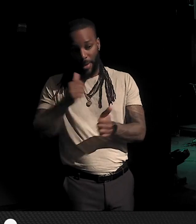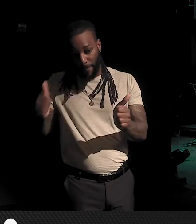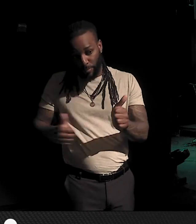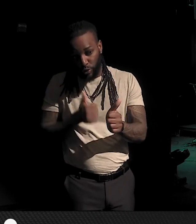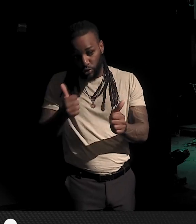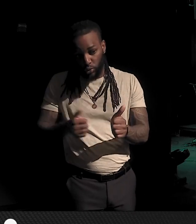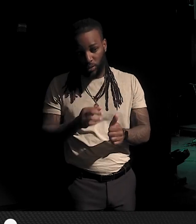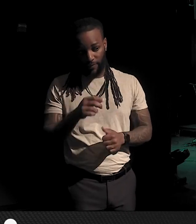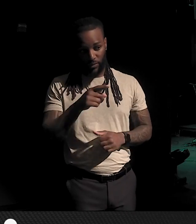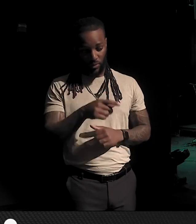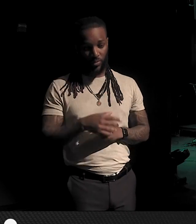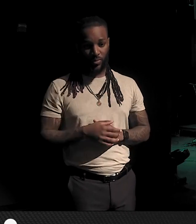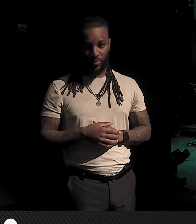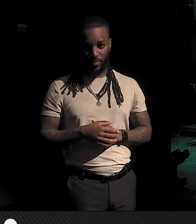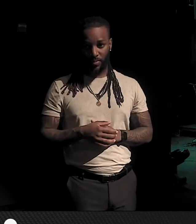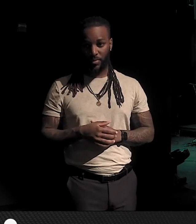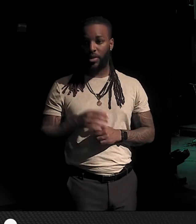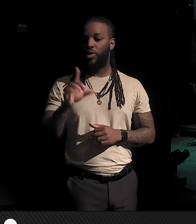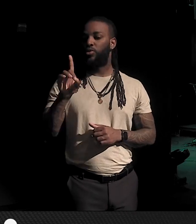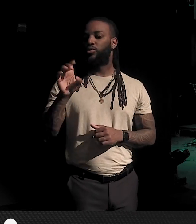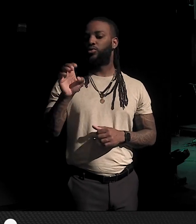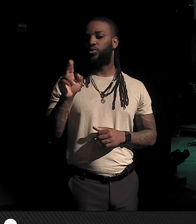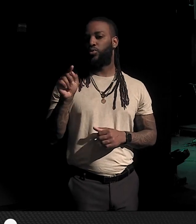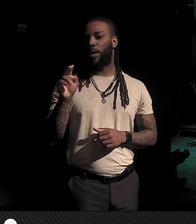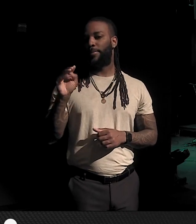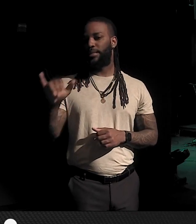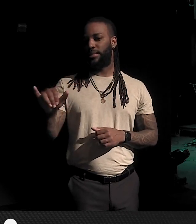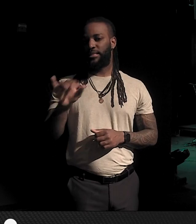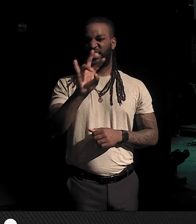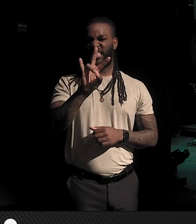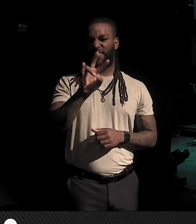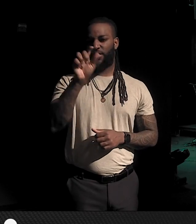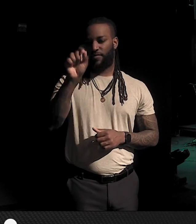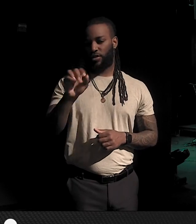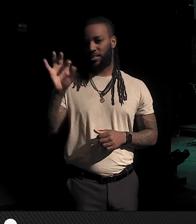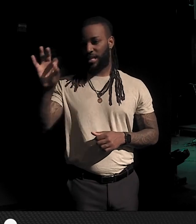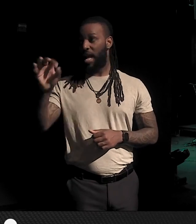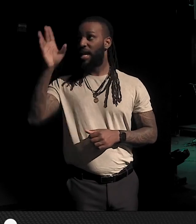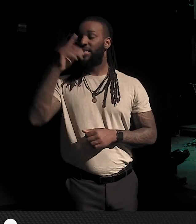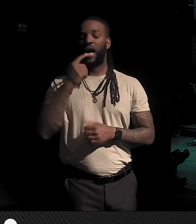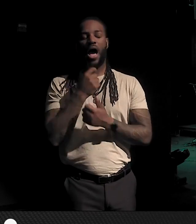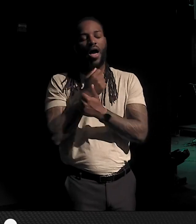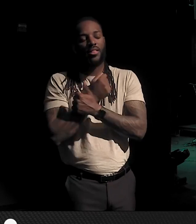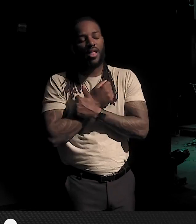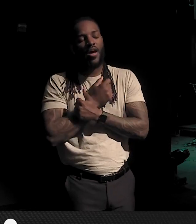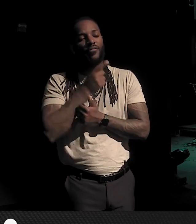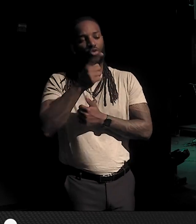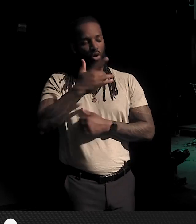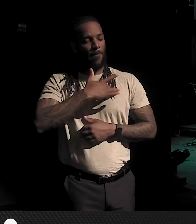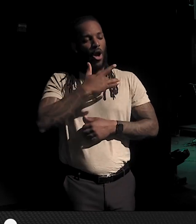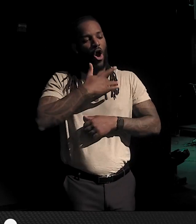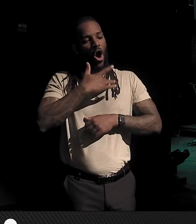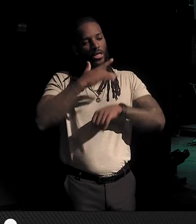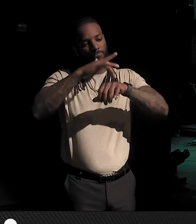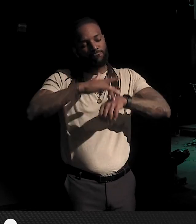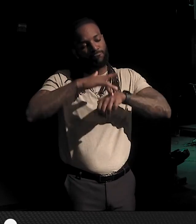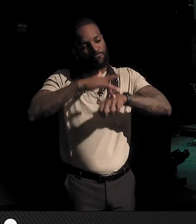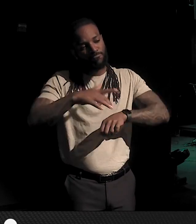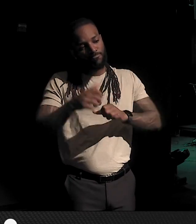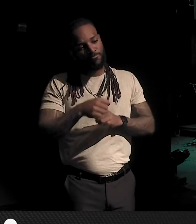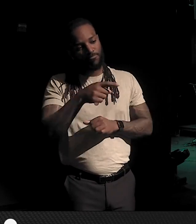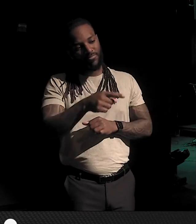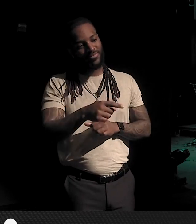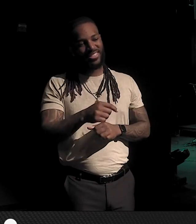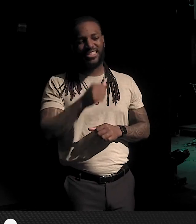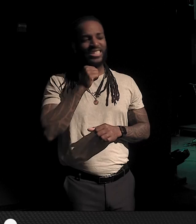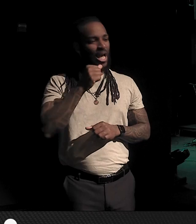you. In Deuteronomy 7 and 9, he says, I love you. I've set my heart on you. Not because